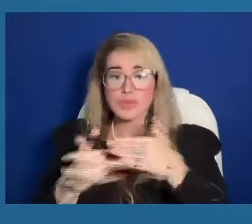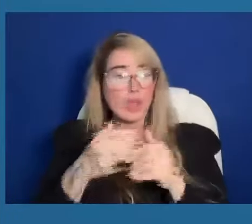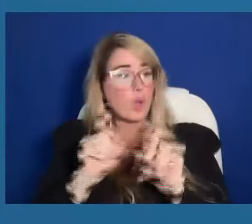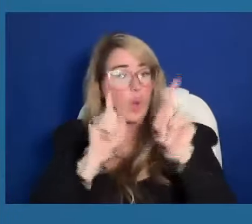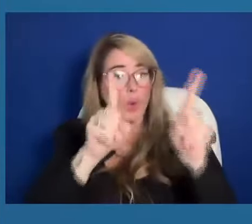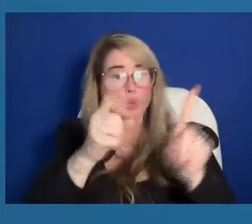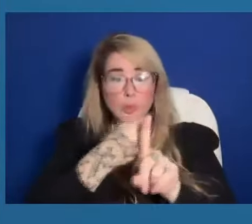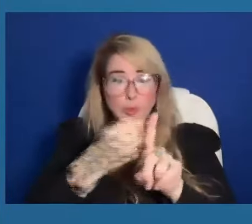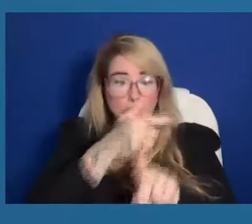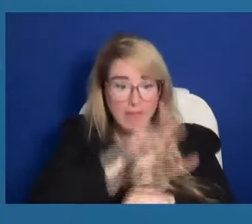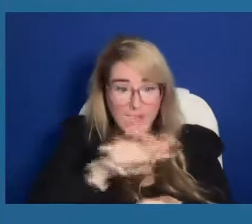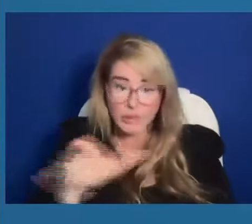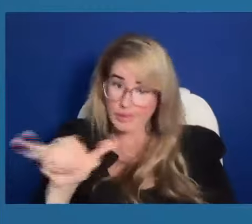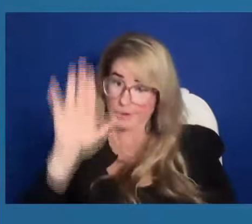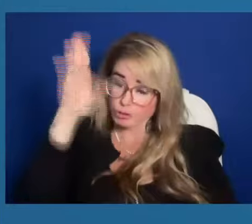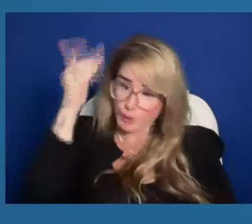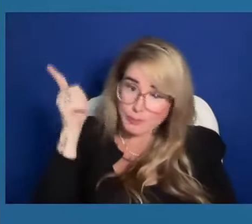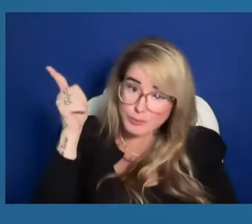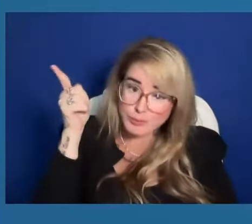landlords like Donald Trump,